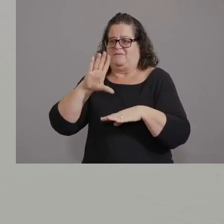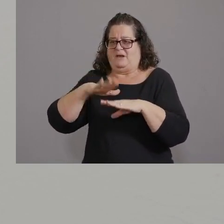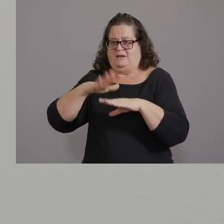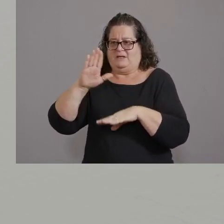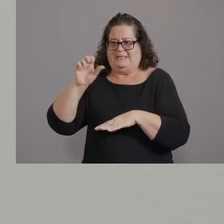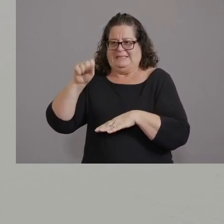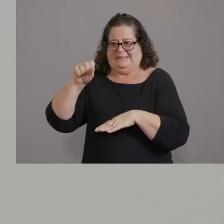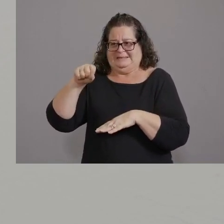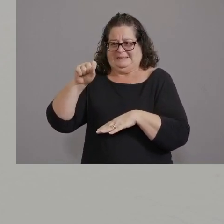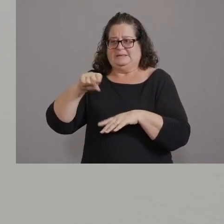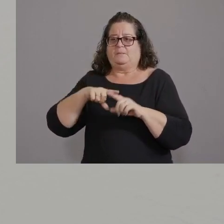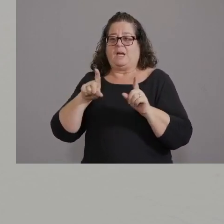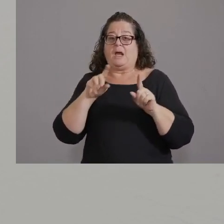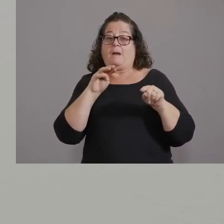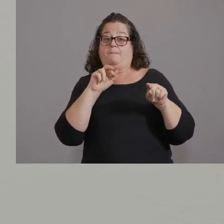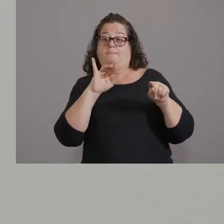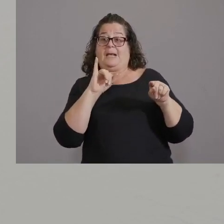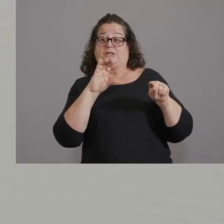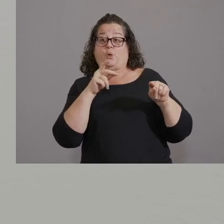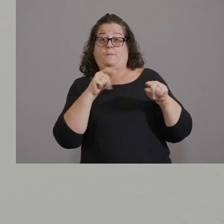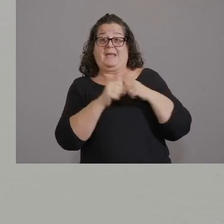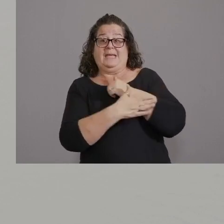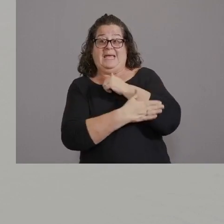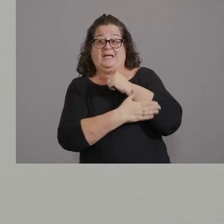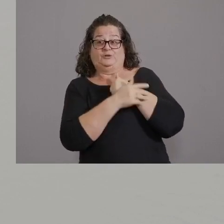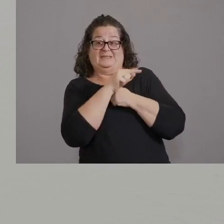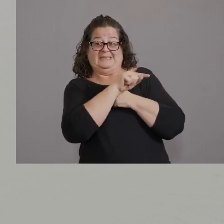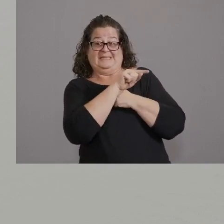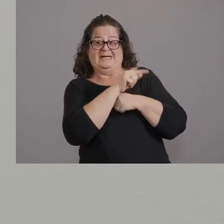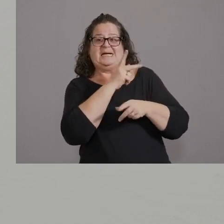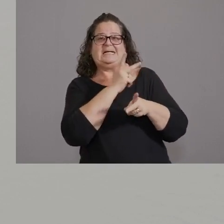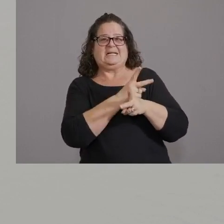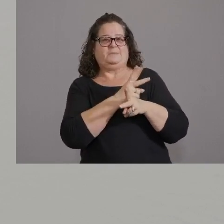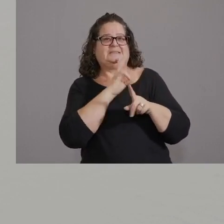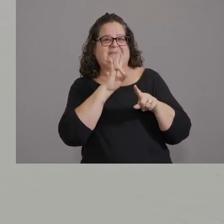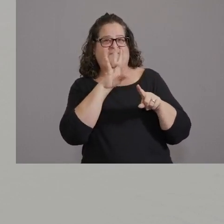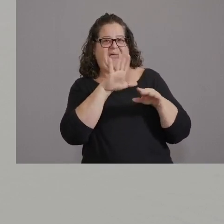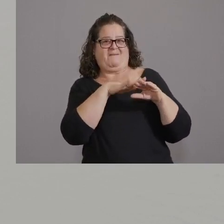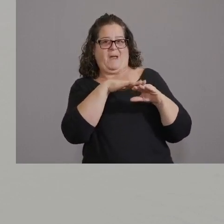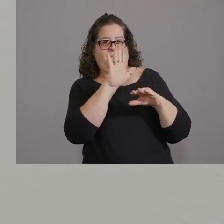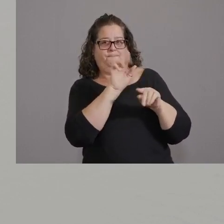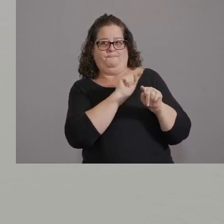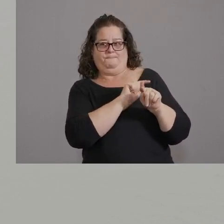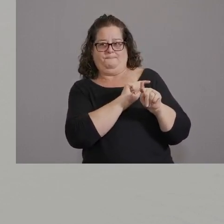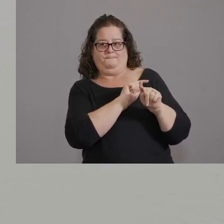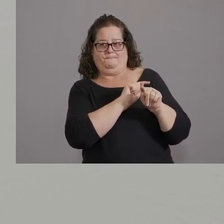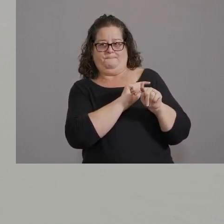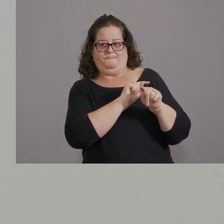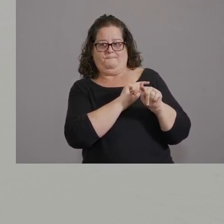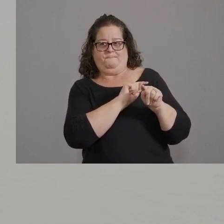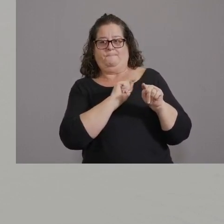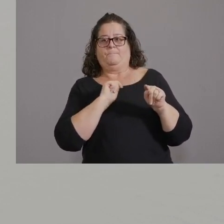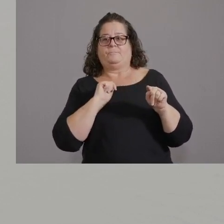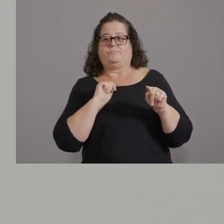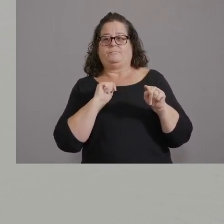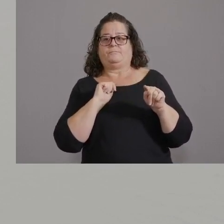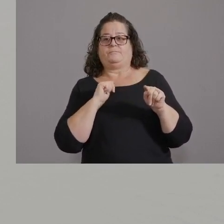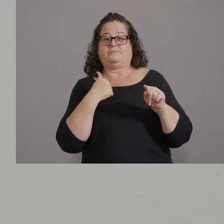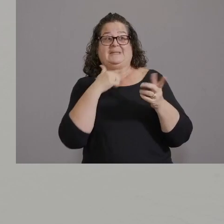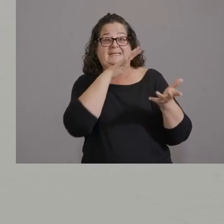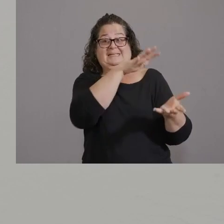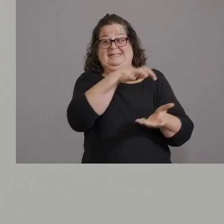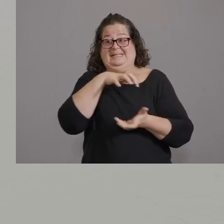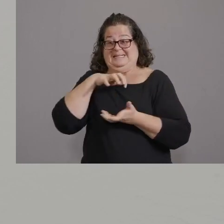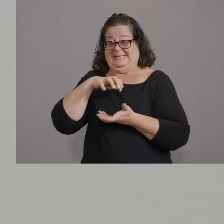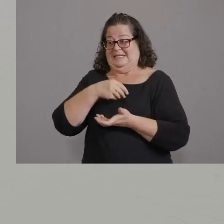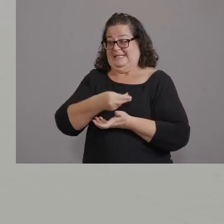75 and above, given the vaccine doses that have been allocated to those specific pods. They just don't have the resources to be